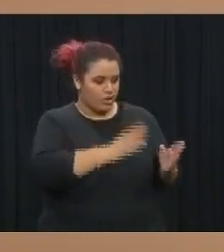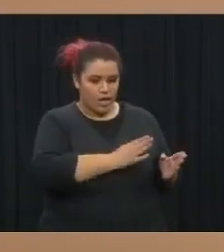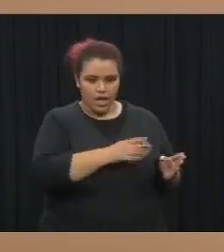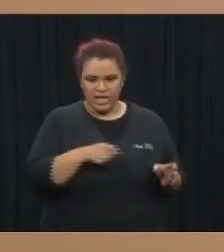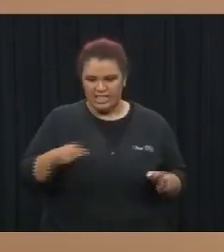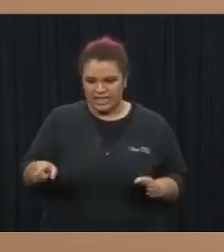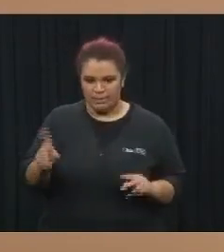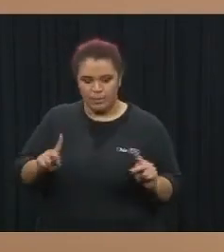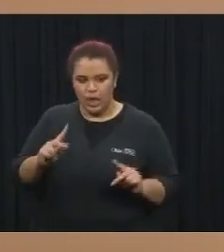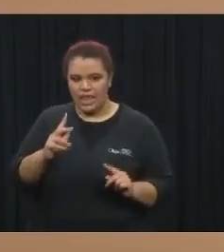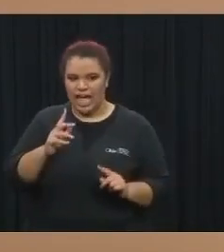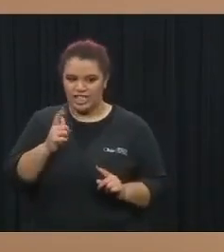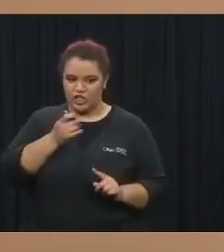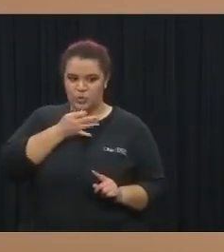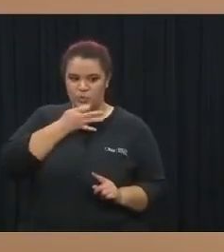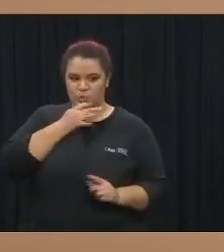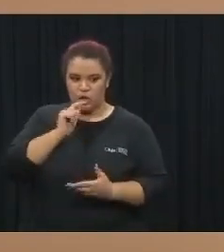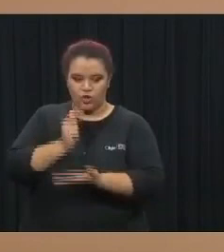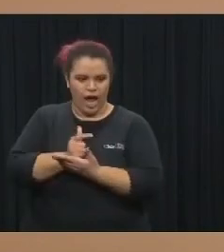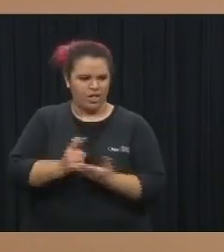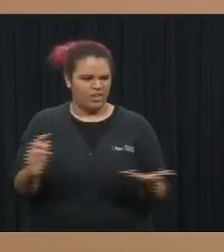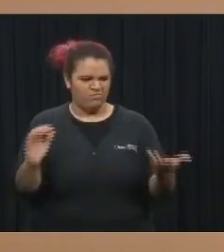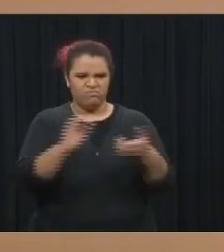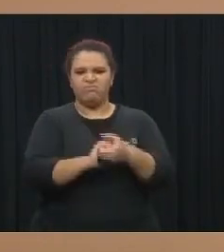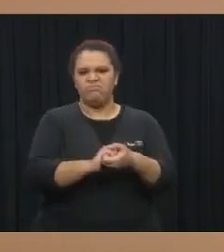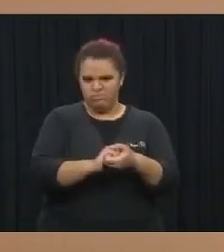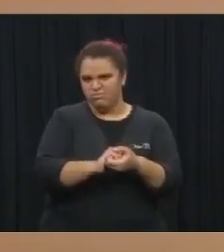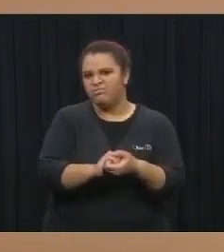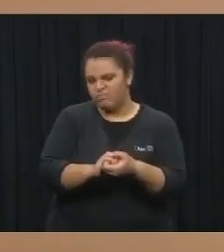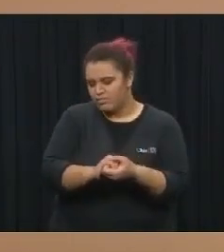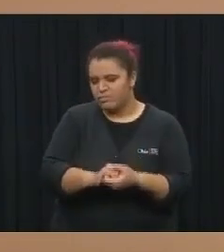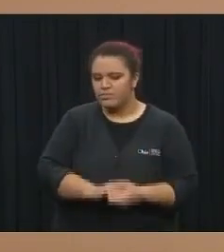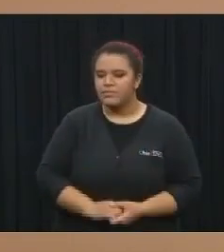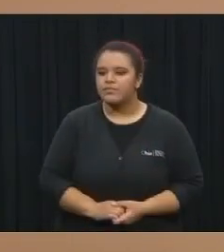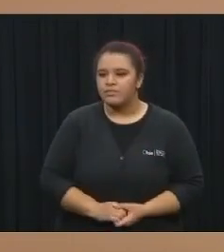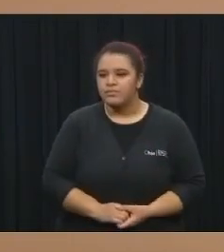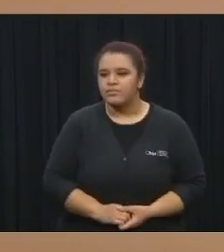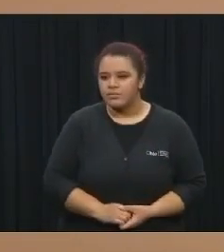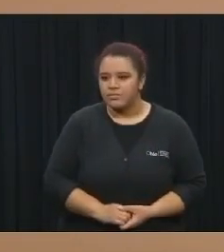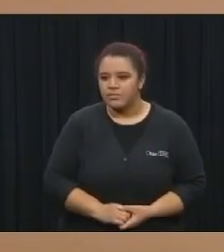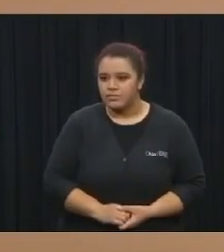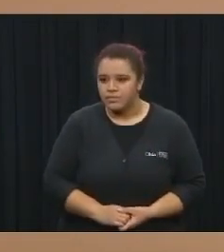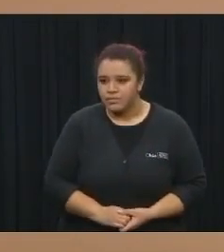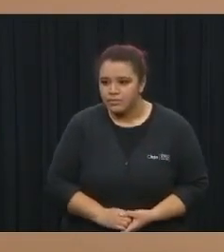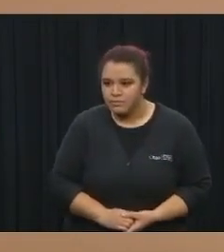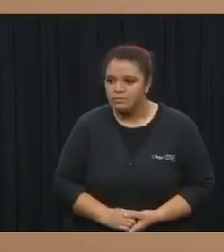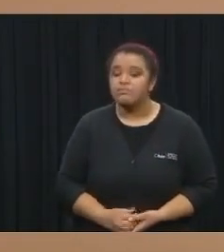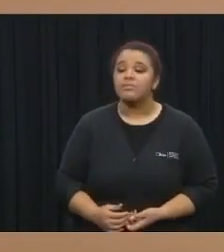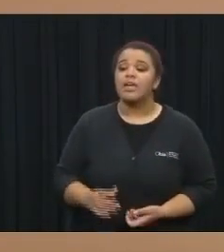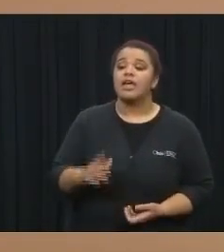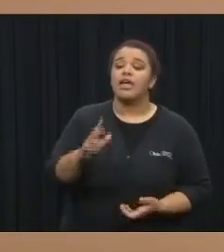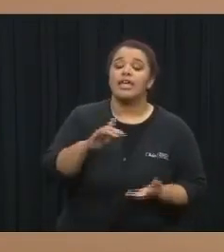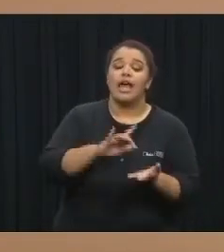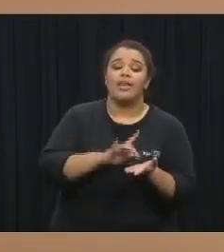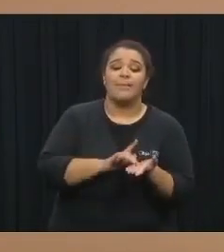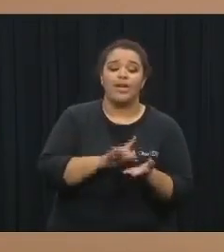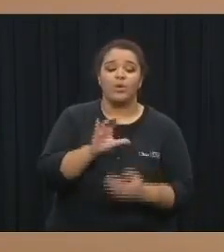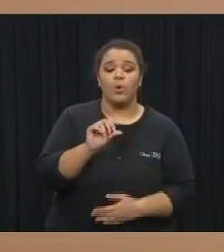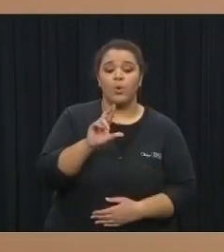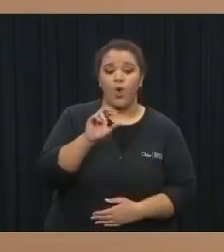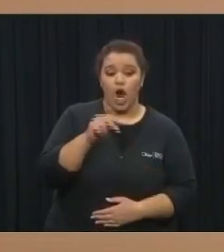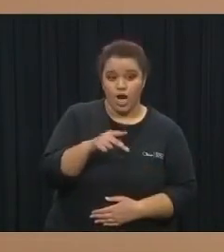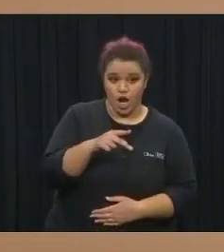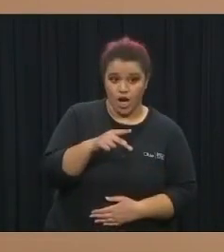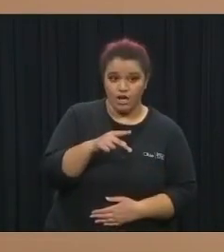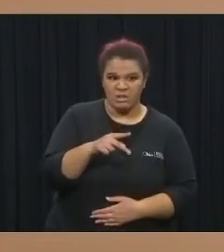service officers and that team. There is the medical corps that can be commissioned in states.